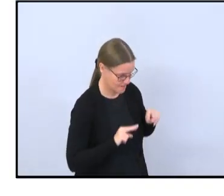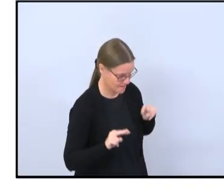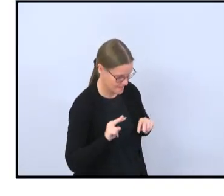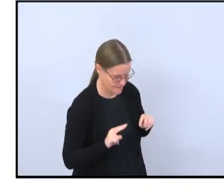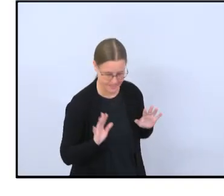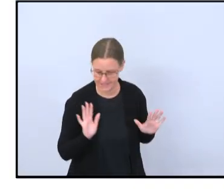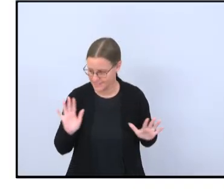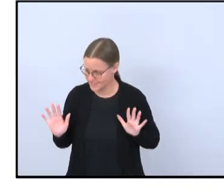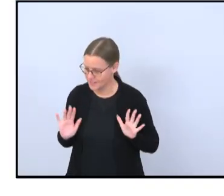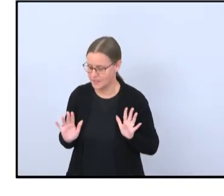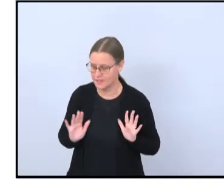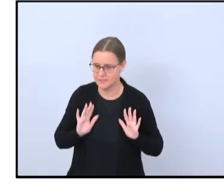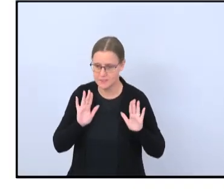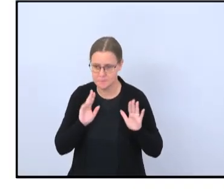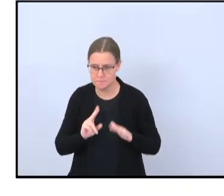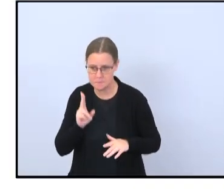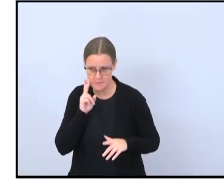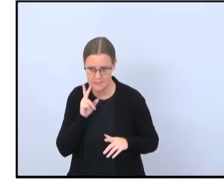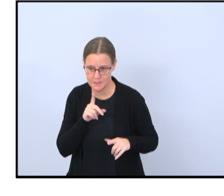to fruition.